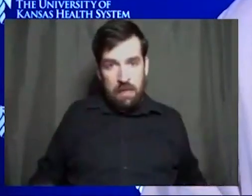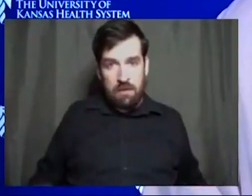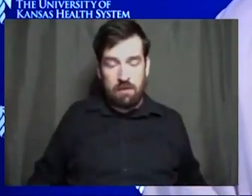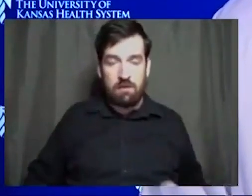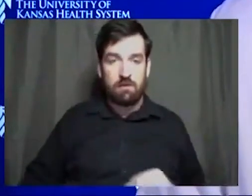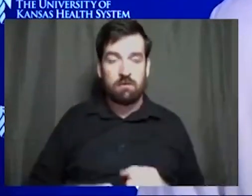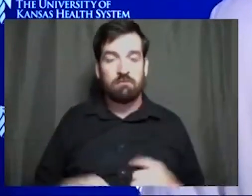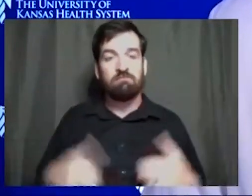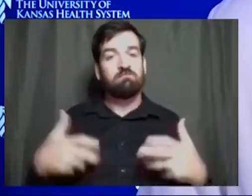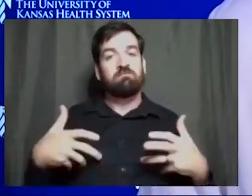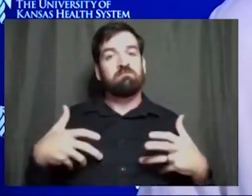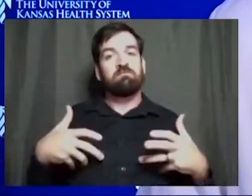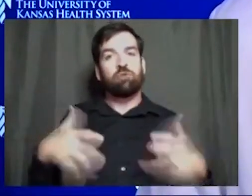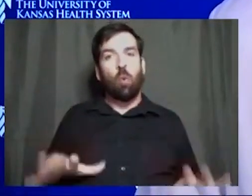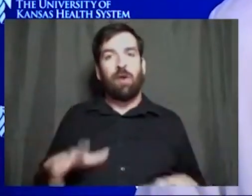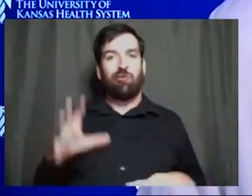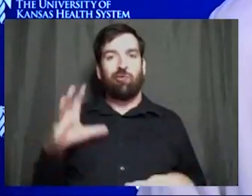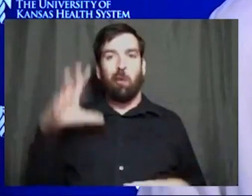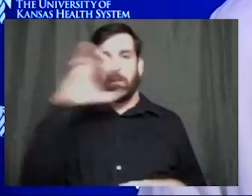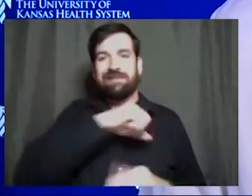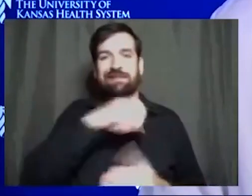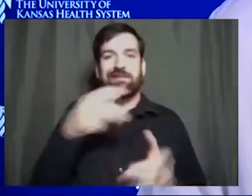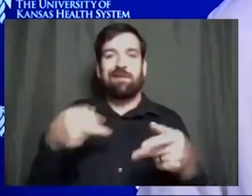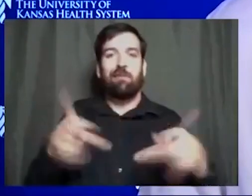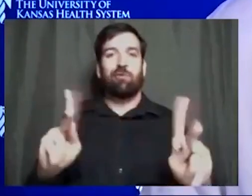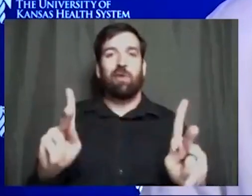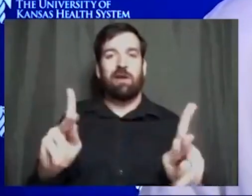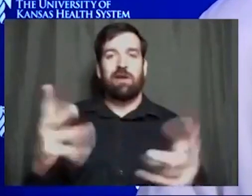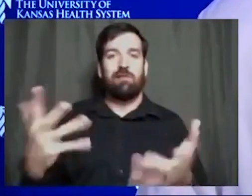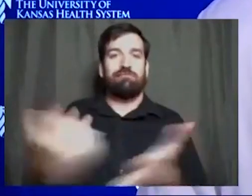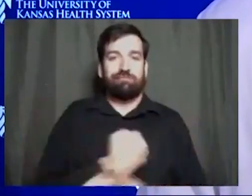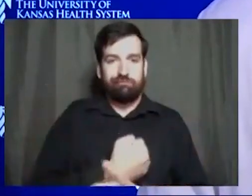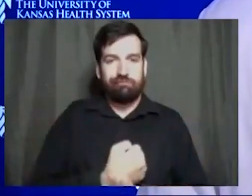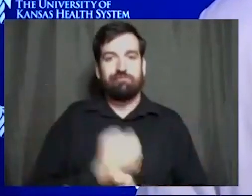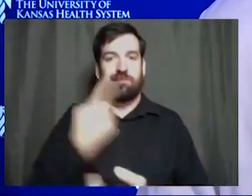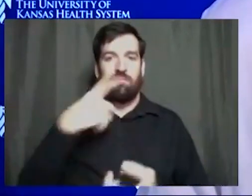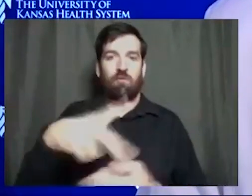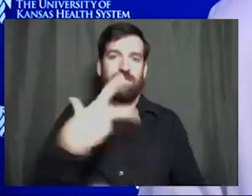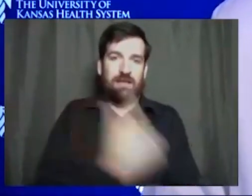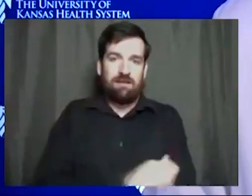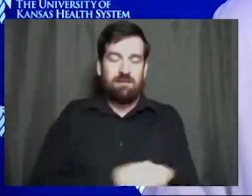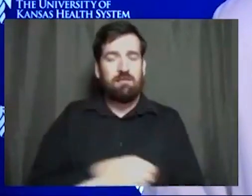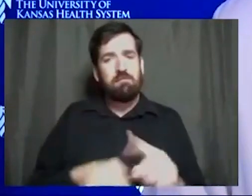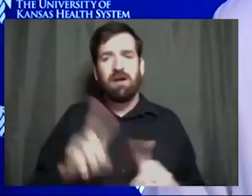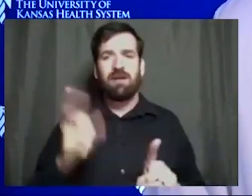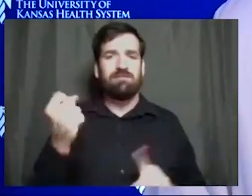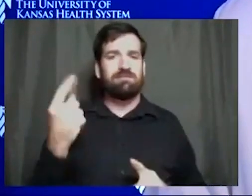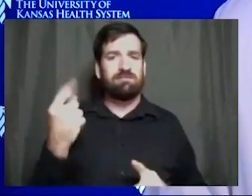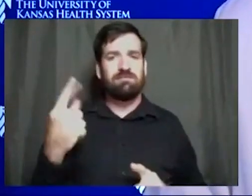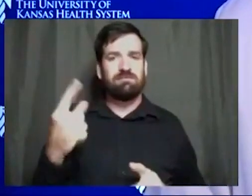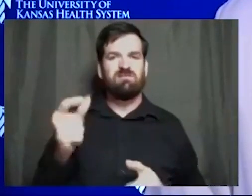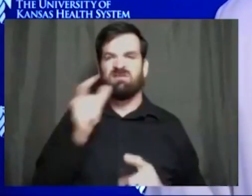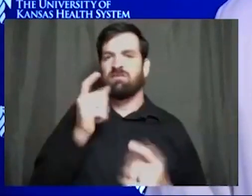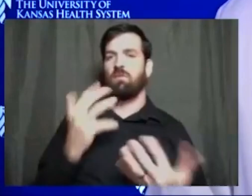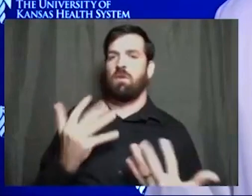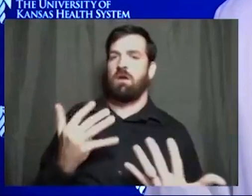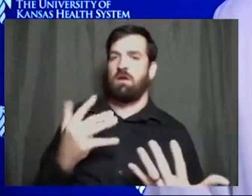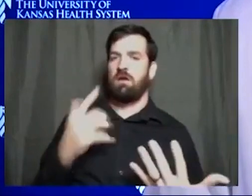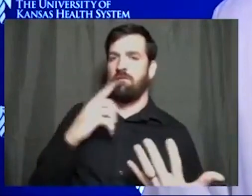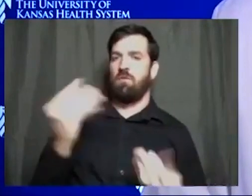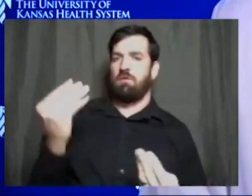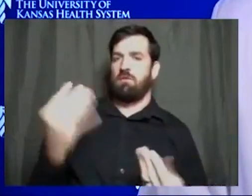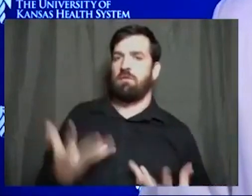miss an opportunity to vaccinate, but also we still are going to be waiting for some guidance for further or